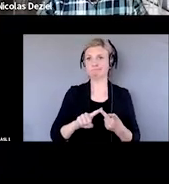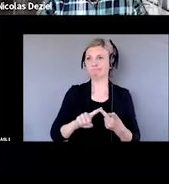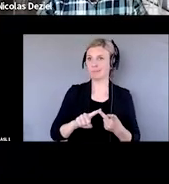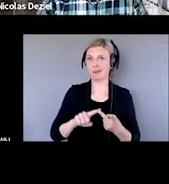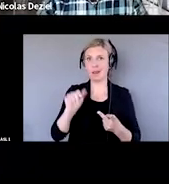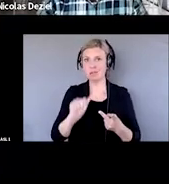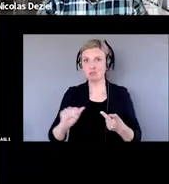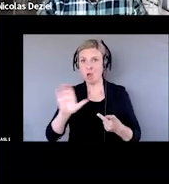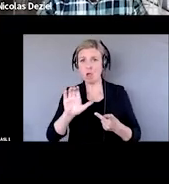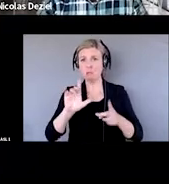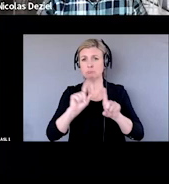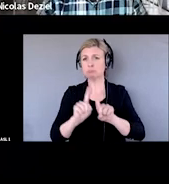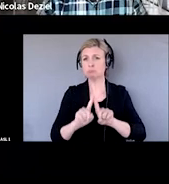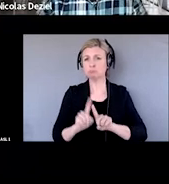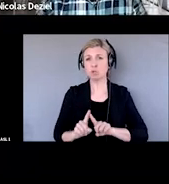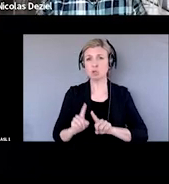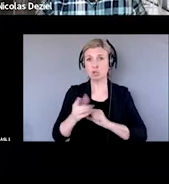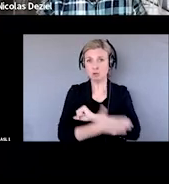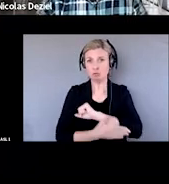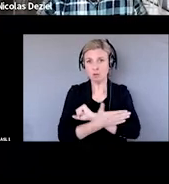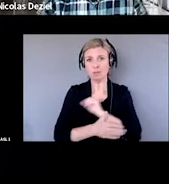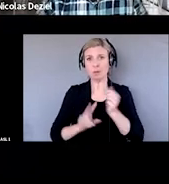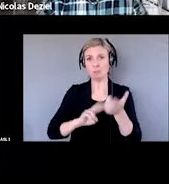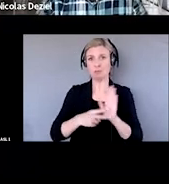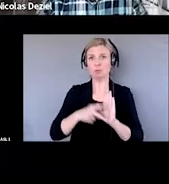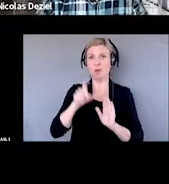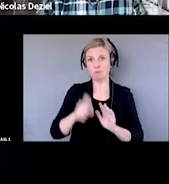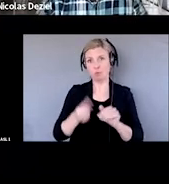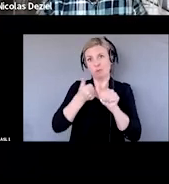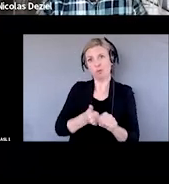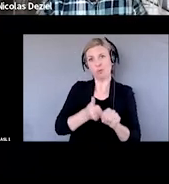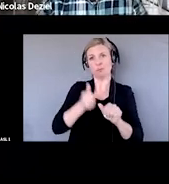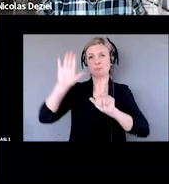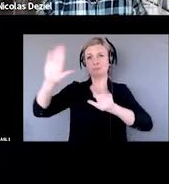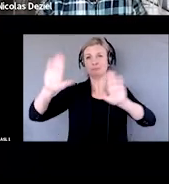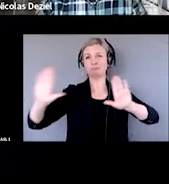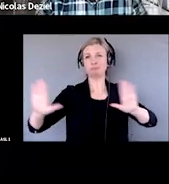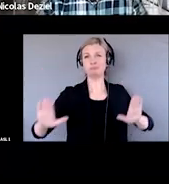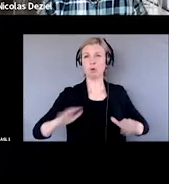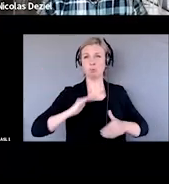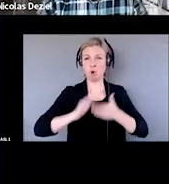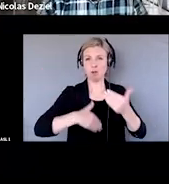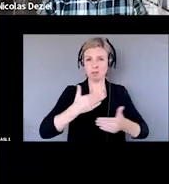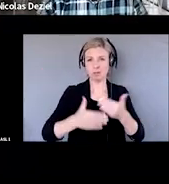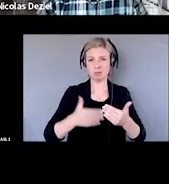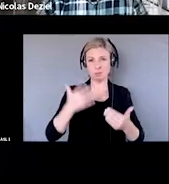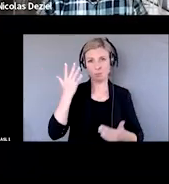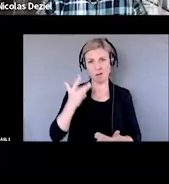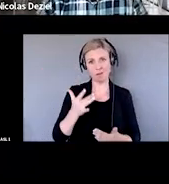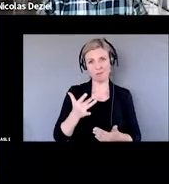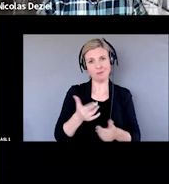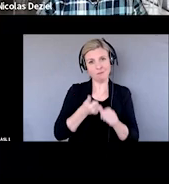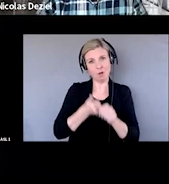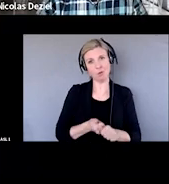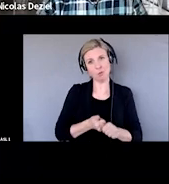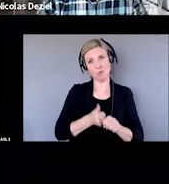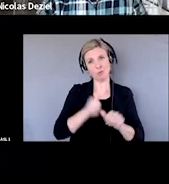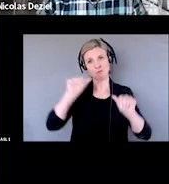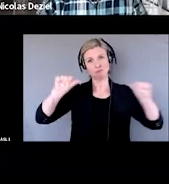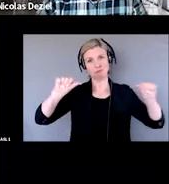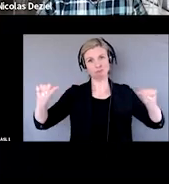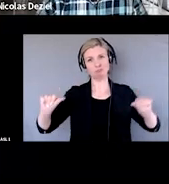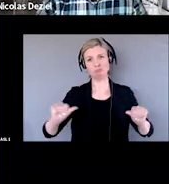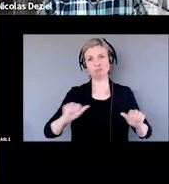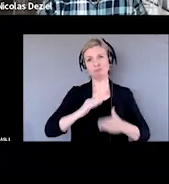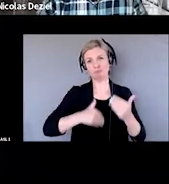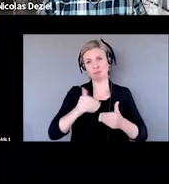similar process in each country because they're based on their own national laws. So we have guides on that. We have guides on how to